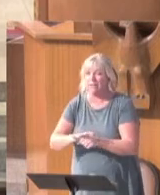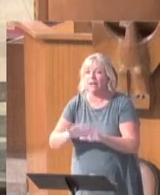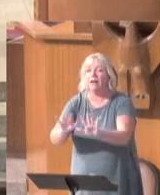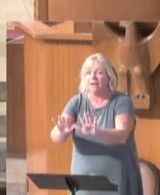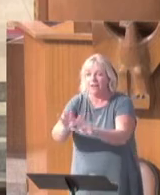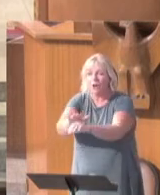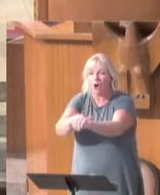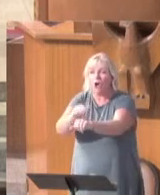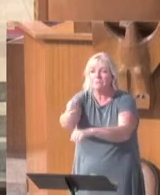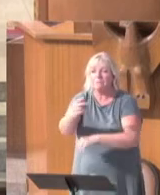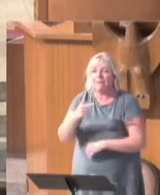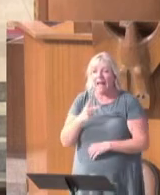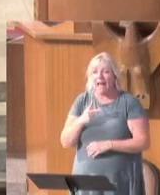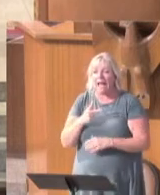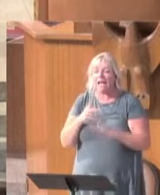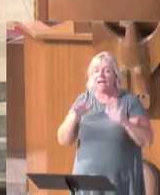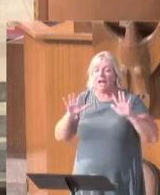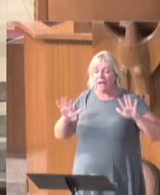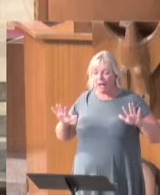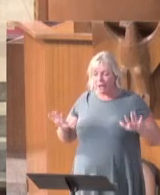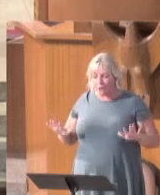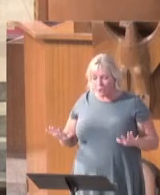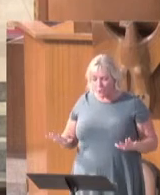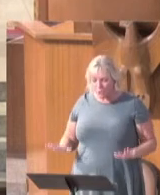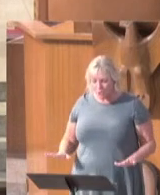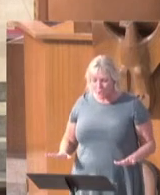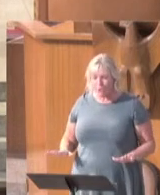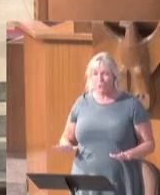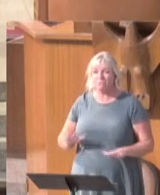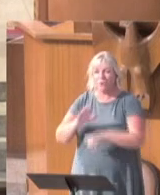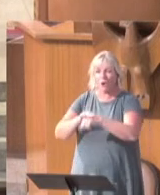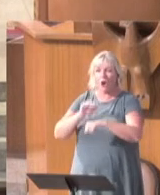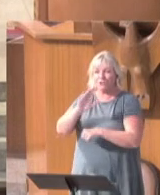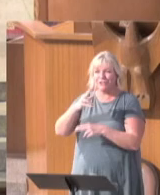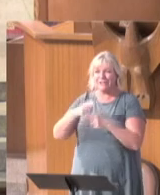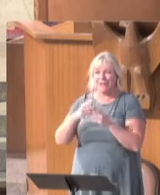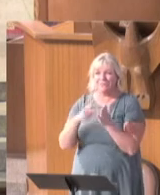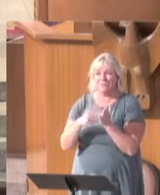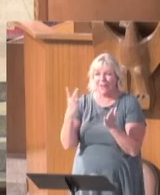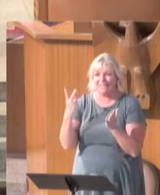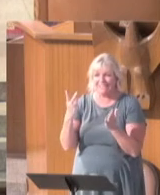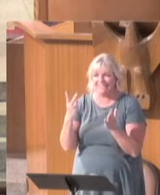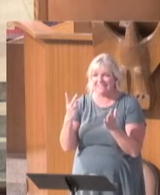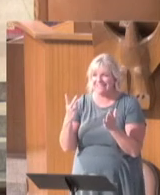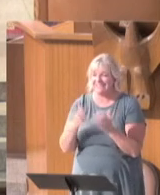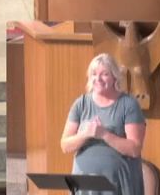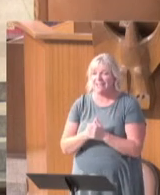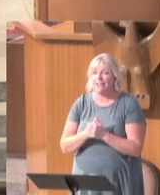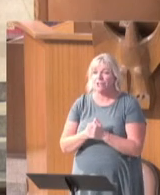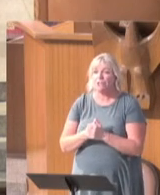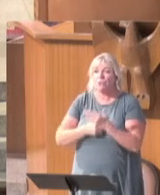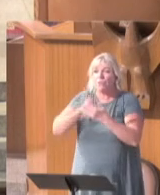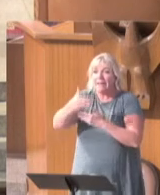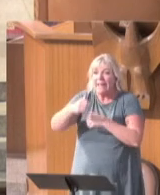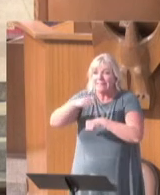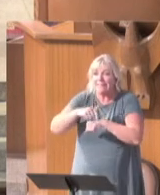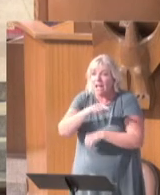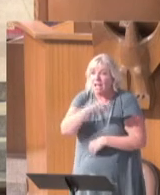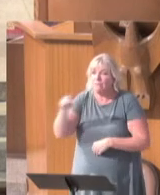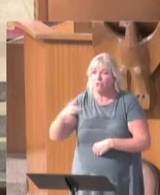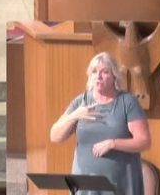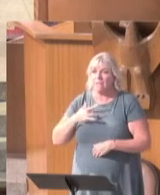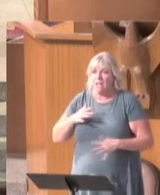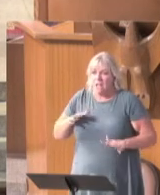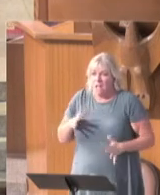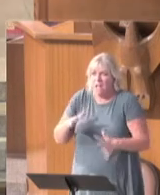her back into her own body at her present moment by saying her name twice. And so the next time that you find yourself